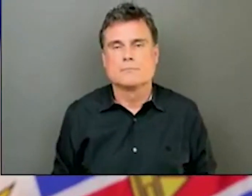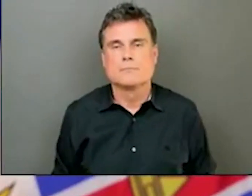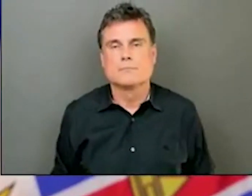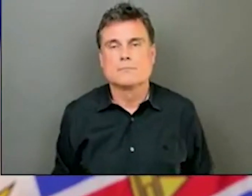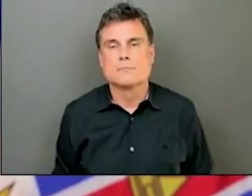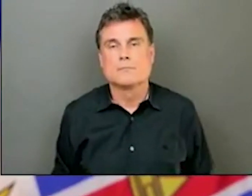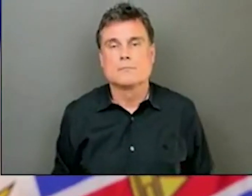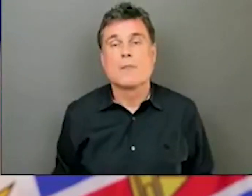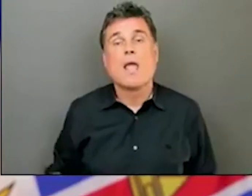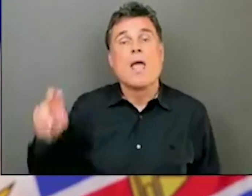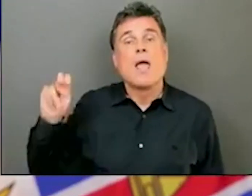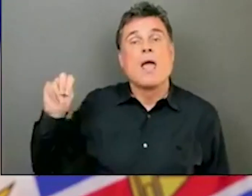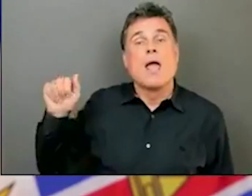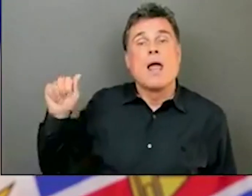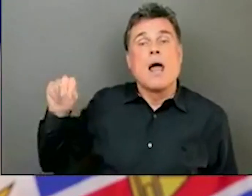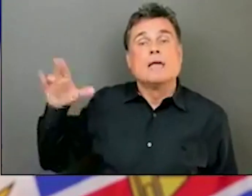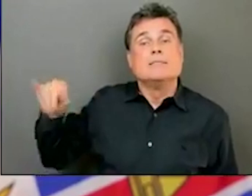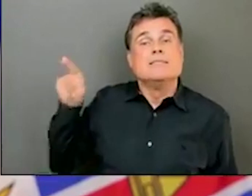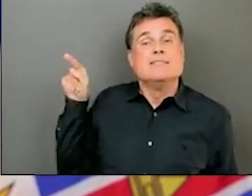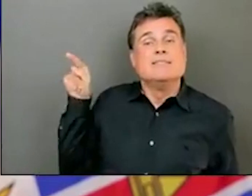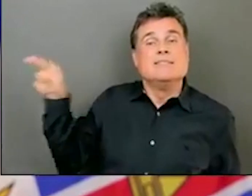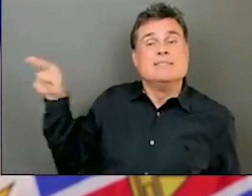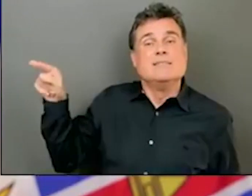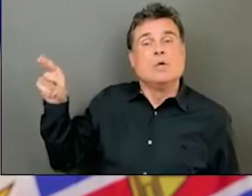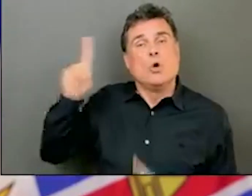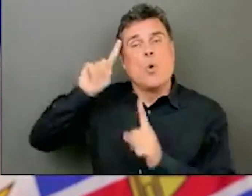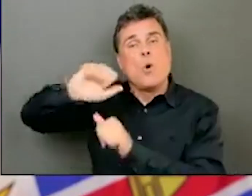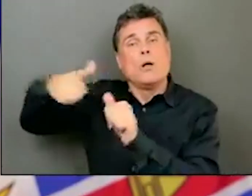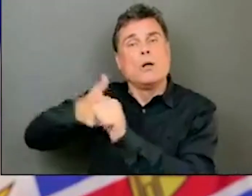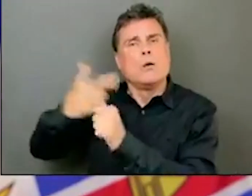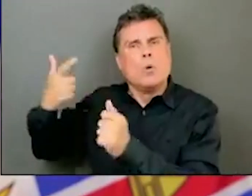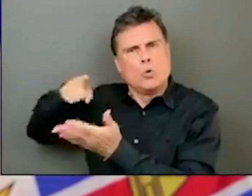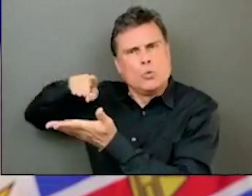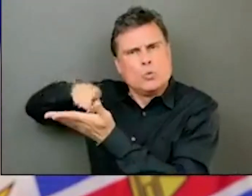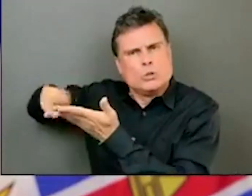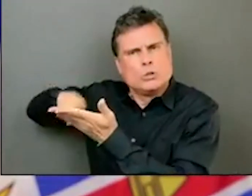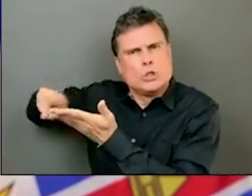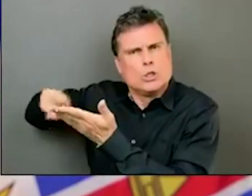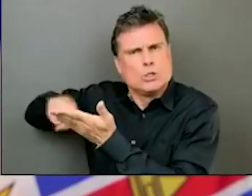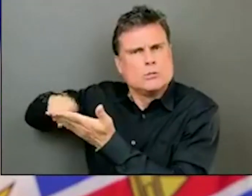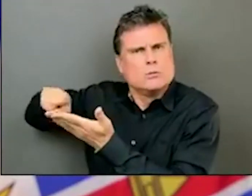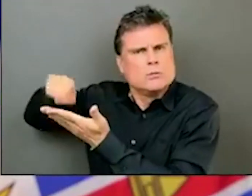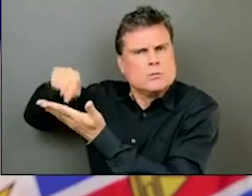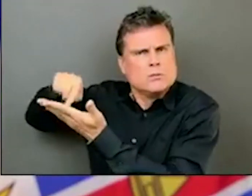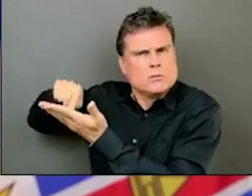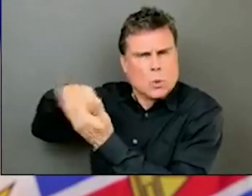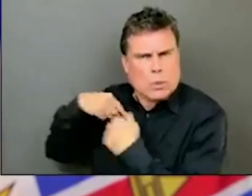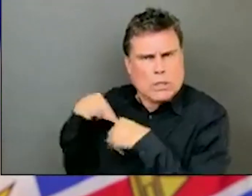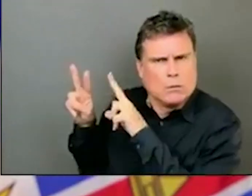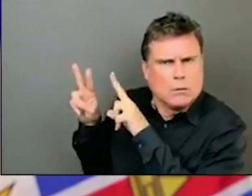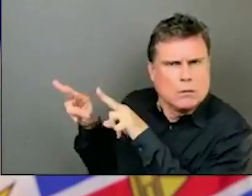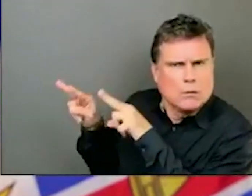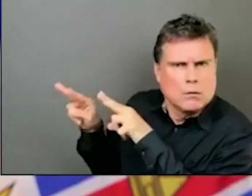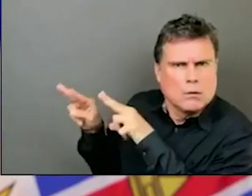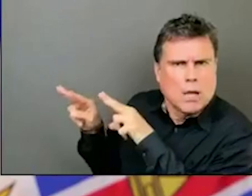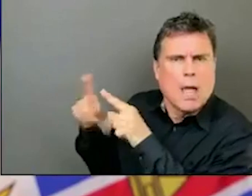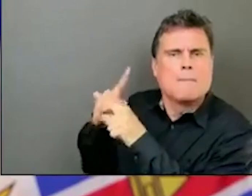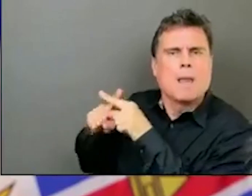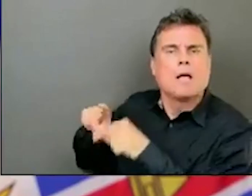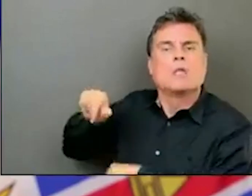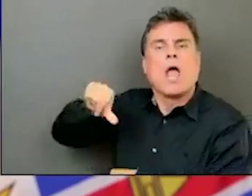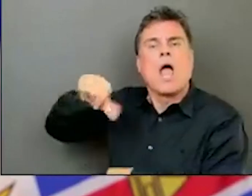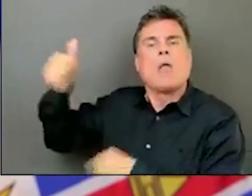at the information that NACI used to make those decisions, as well as what other jurisdictions are doing around the world.